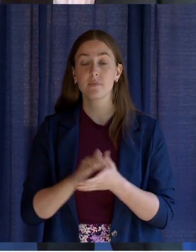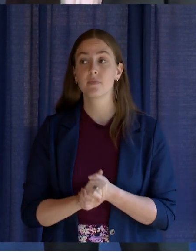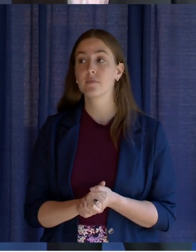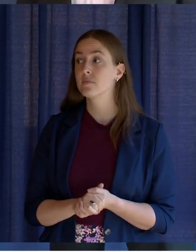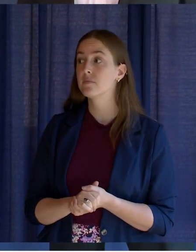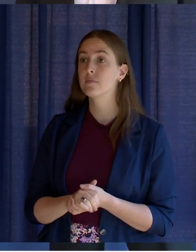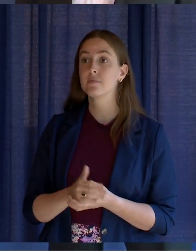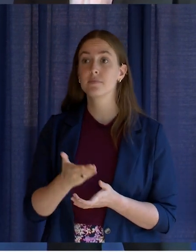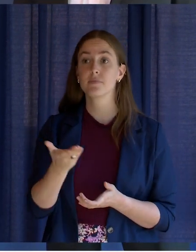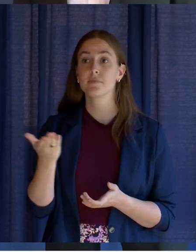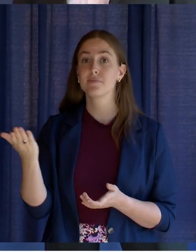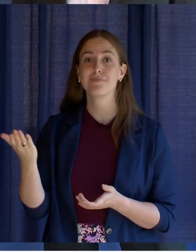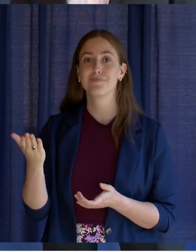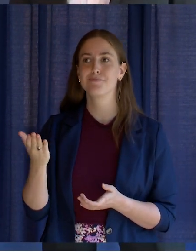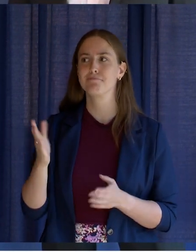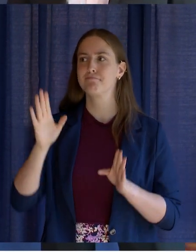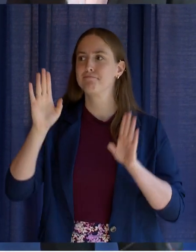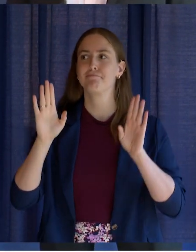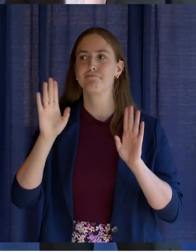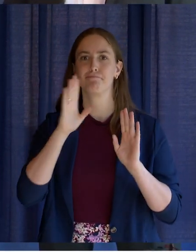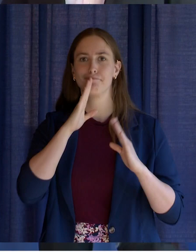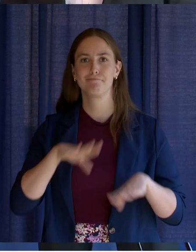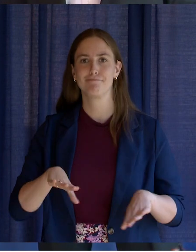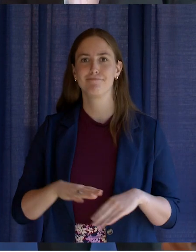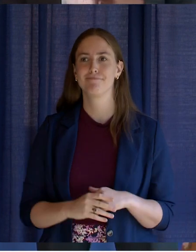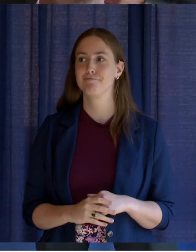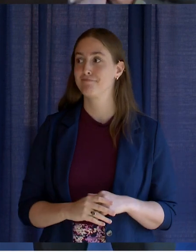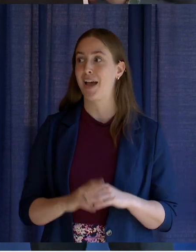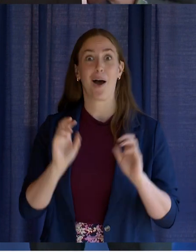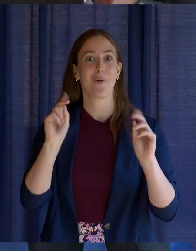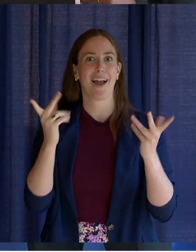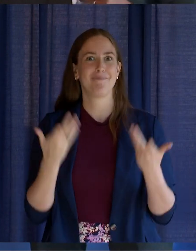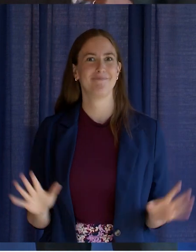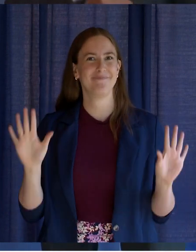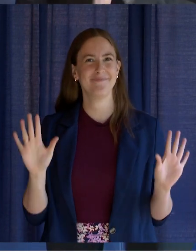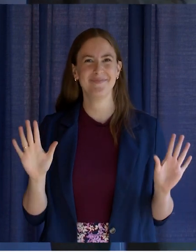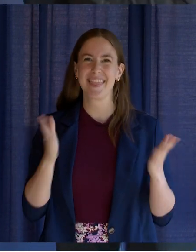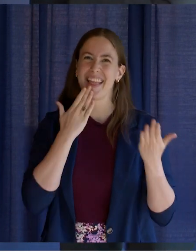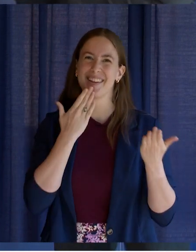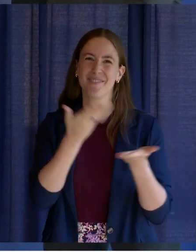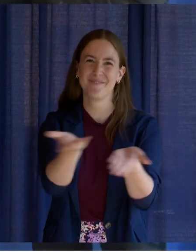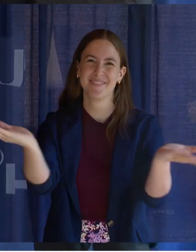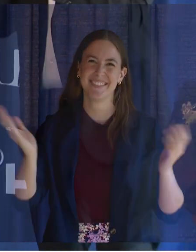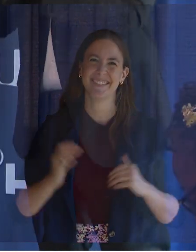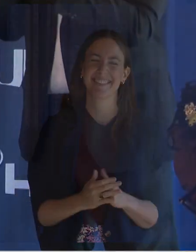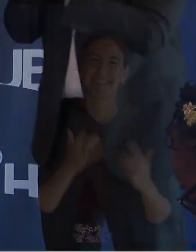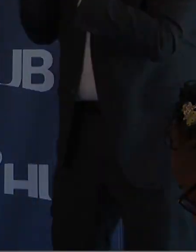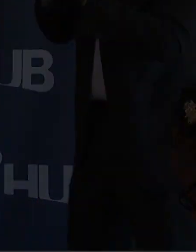ribbon cutting. Okay, very good. Thank you, everybody. All right.